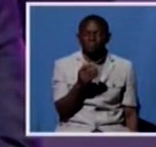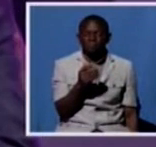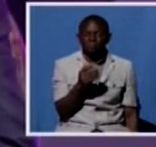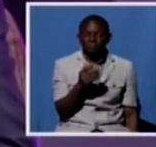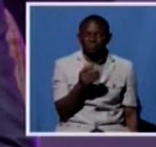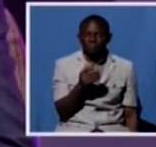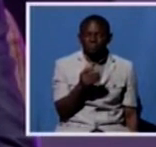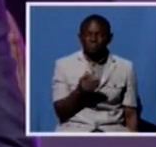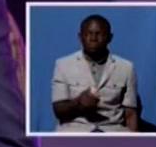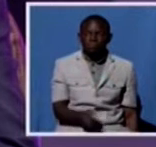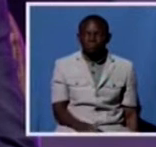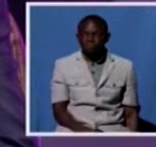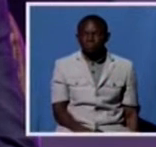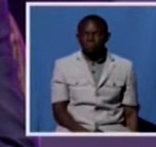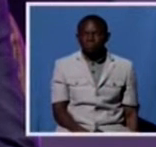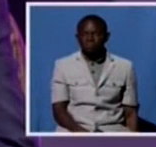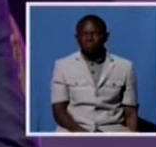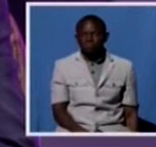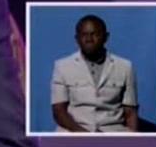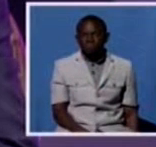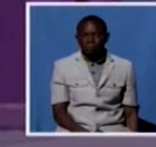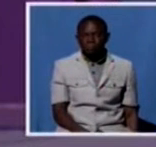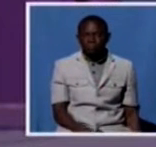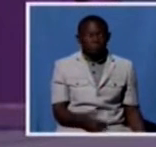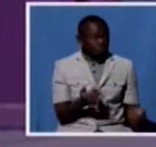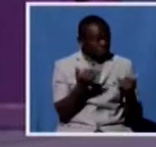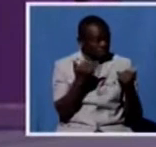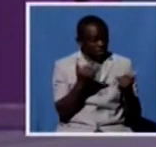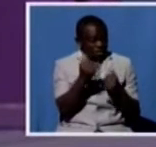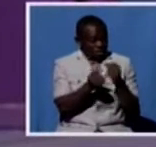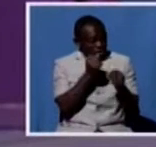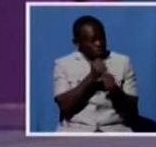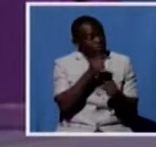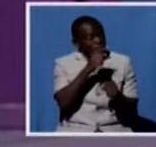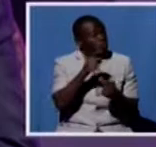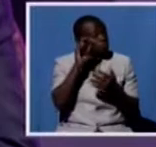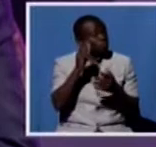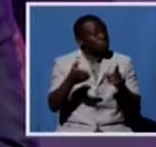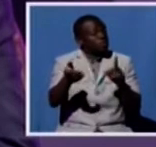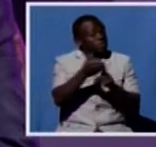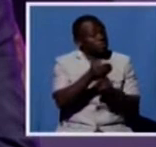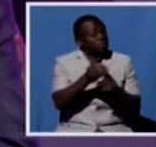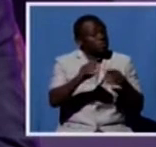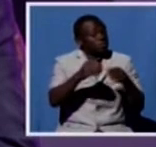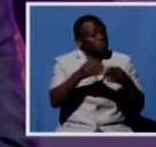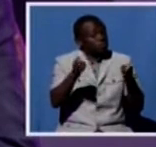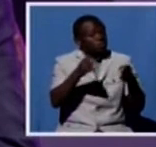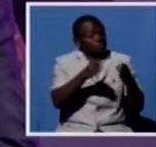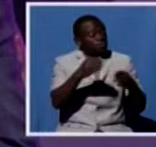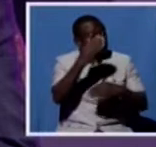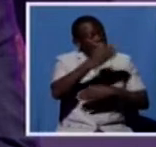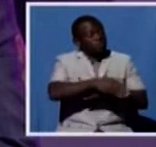be targeting those areas as well. Yeah. By the end of the year, how many do you hope to have? We are hoping that we